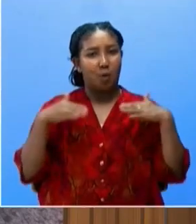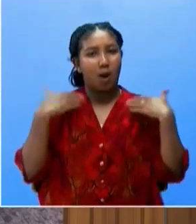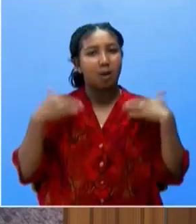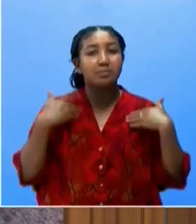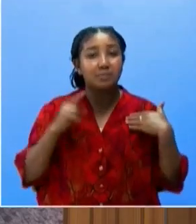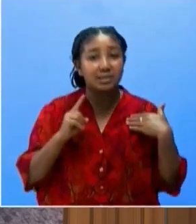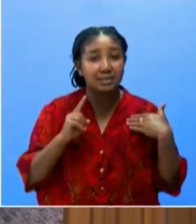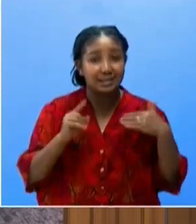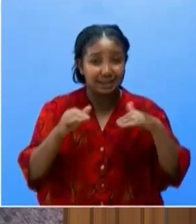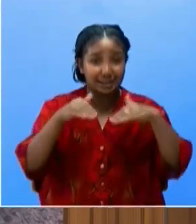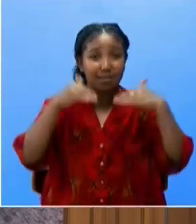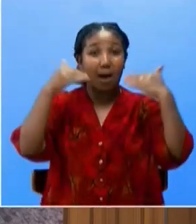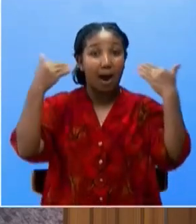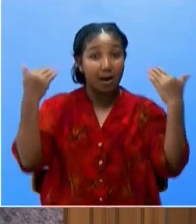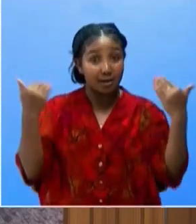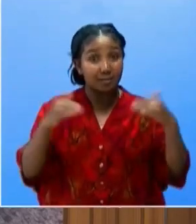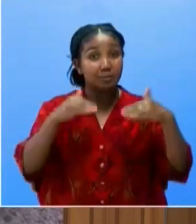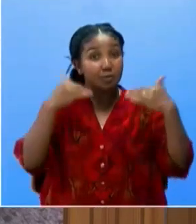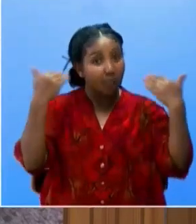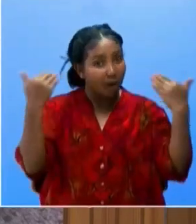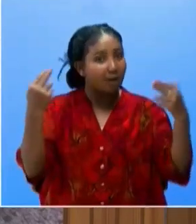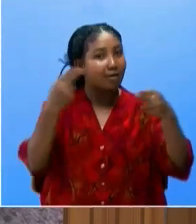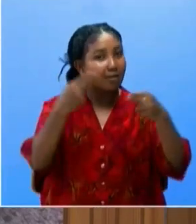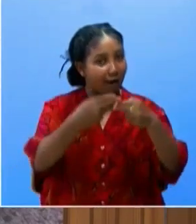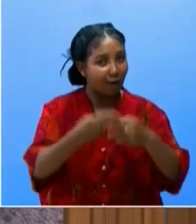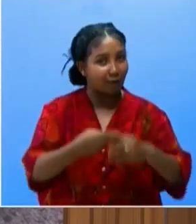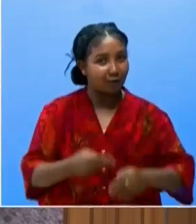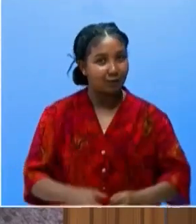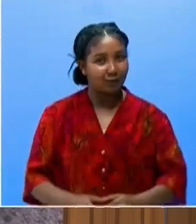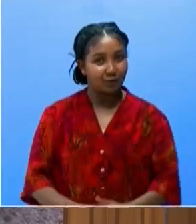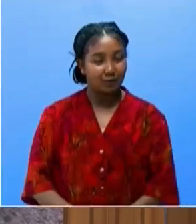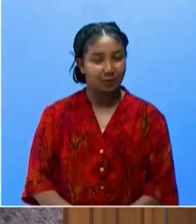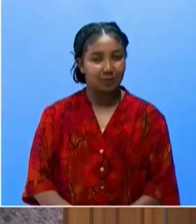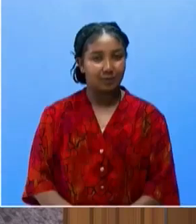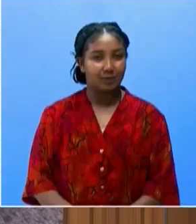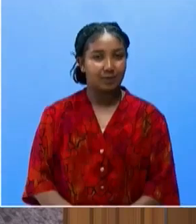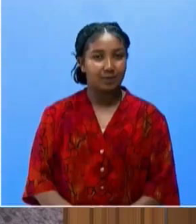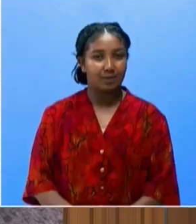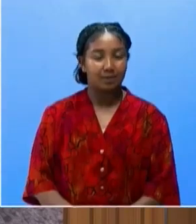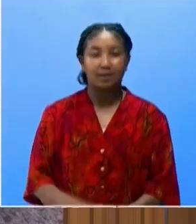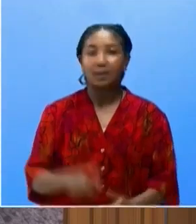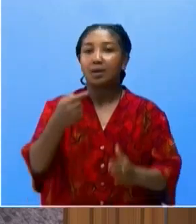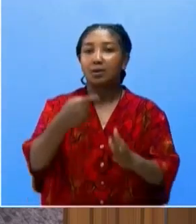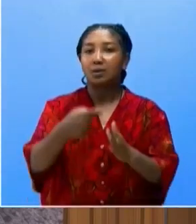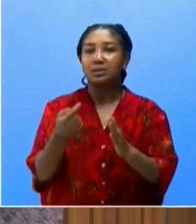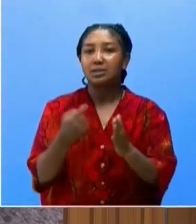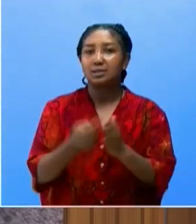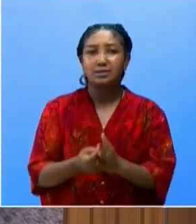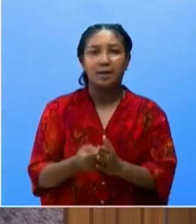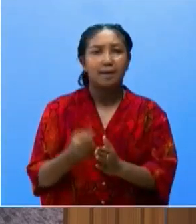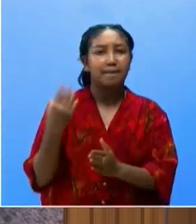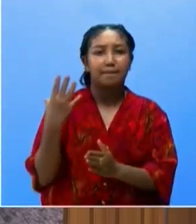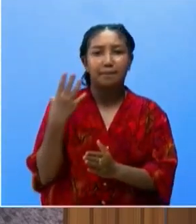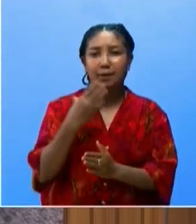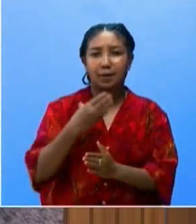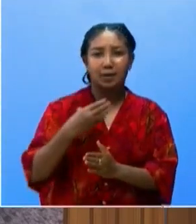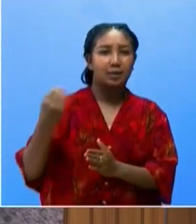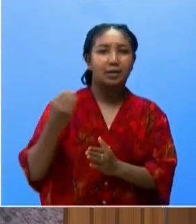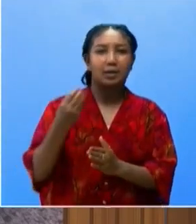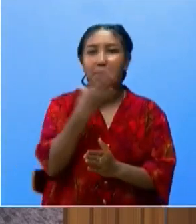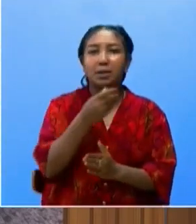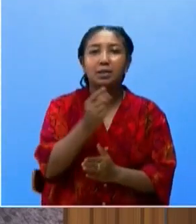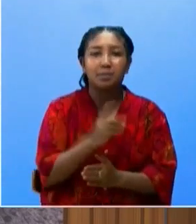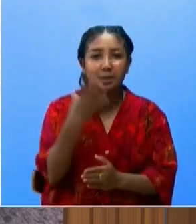smile. Yes? Smile. Noun. Let's go. What does this pretty explains